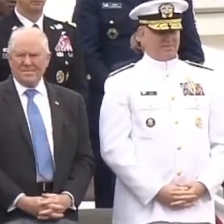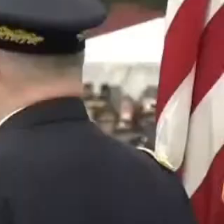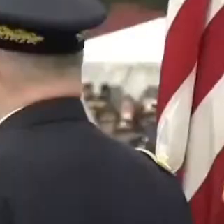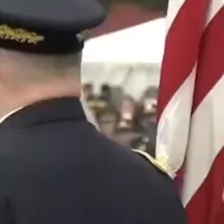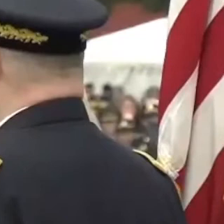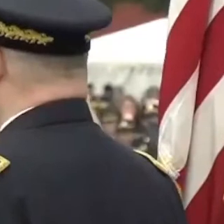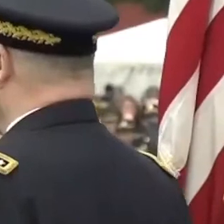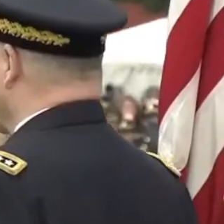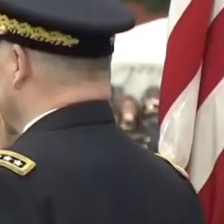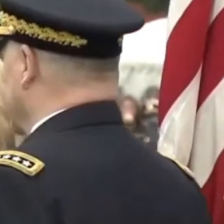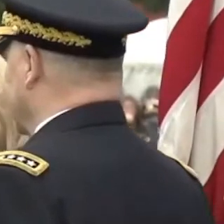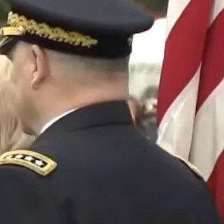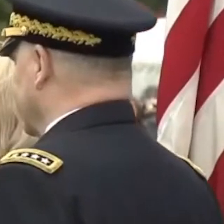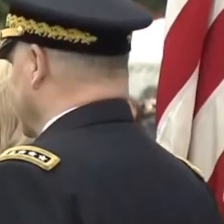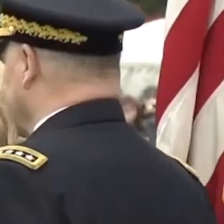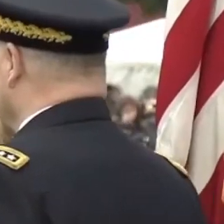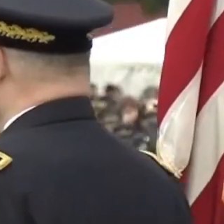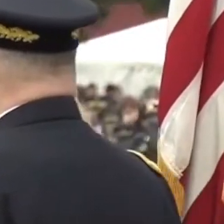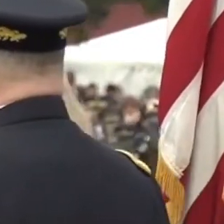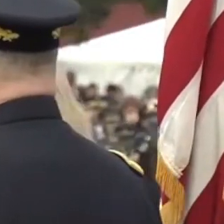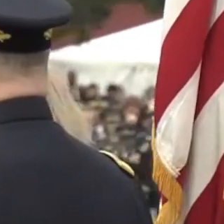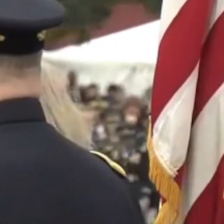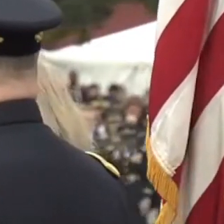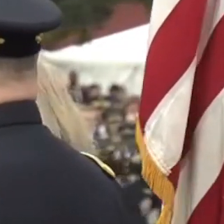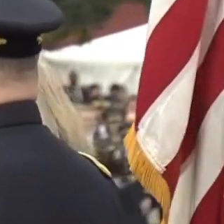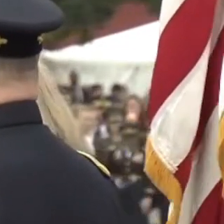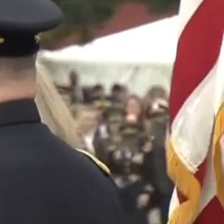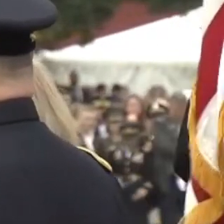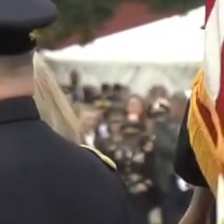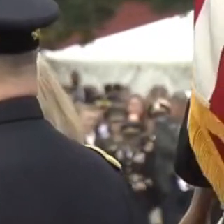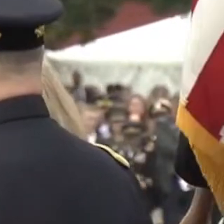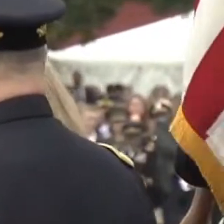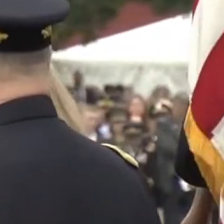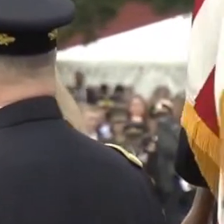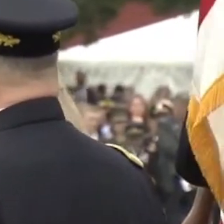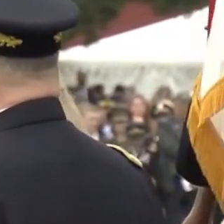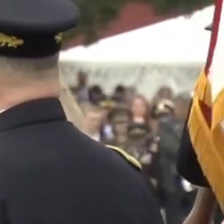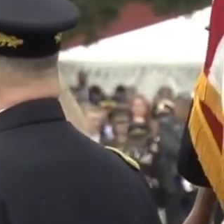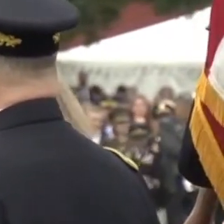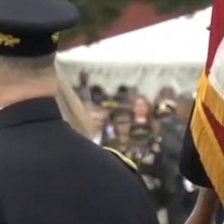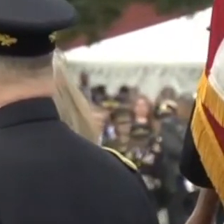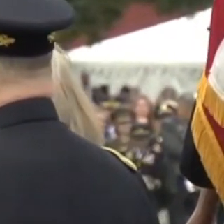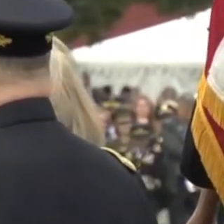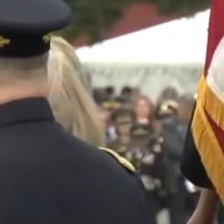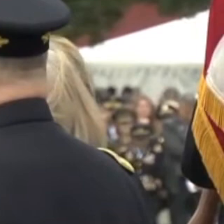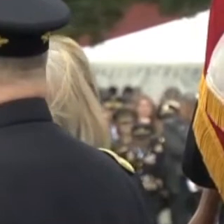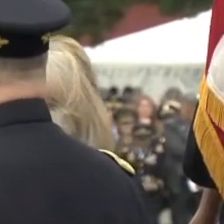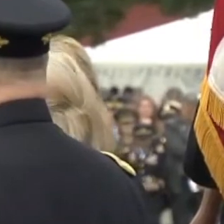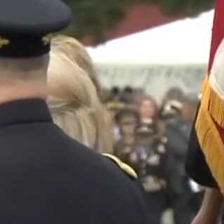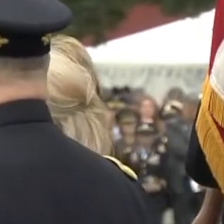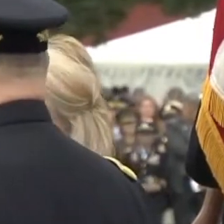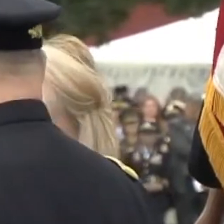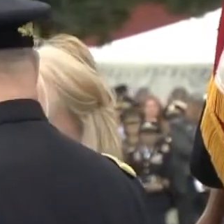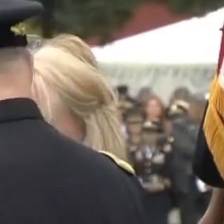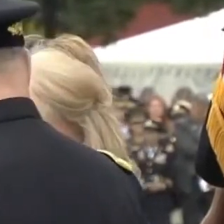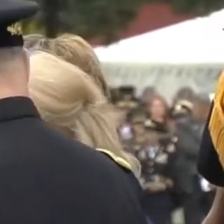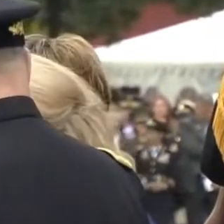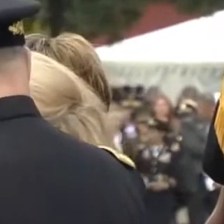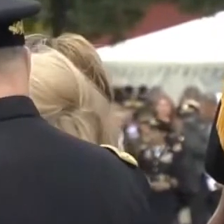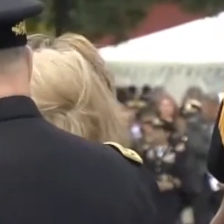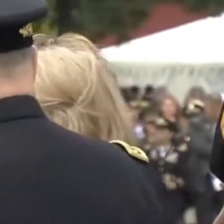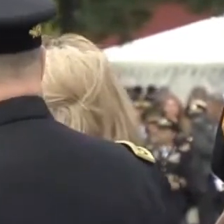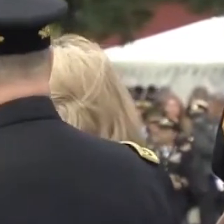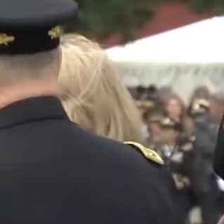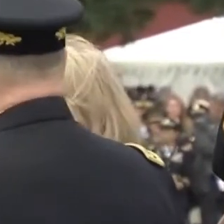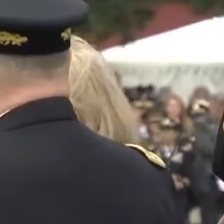On the occasion of retirement of this distinguished soldier, we also recognize the outstanding service of his wife, Holly Ann, who is presented with the Department of the